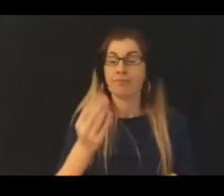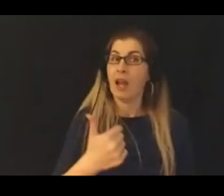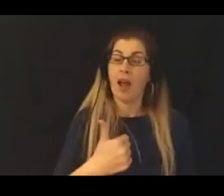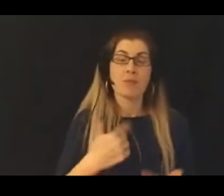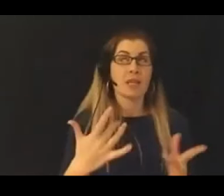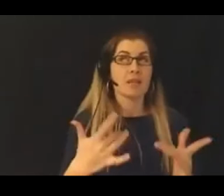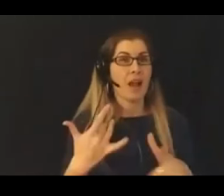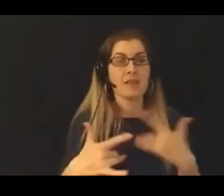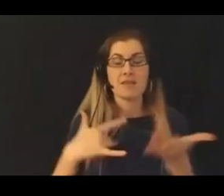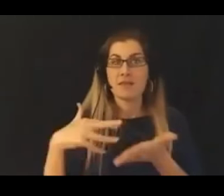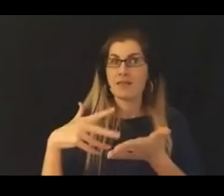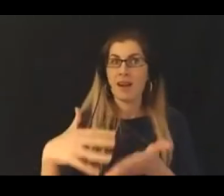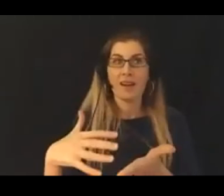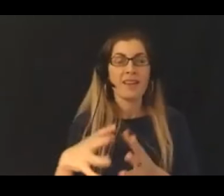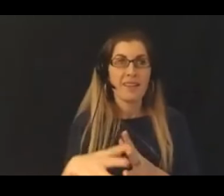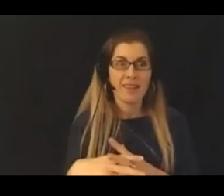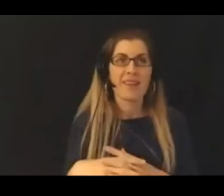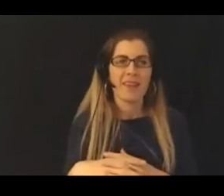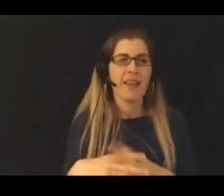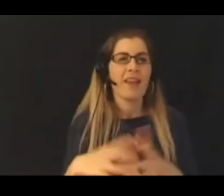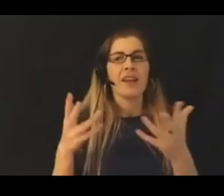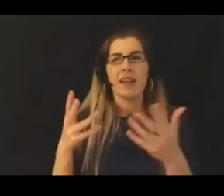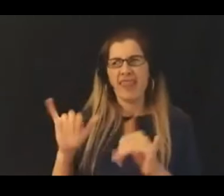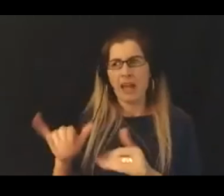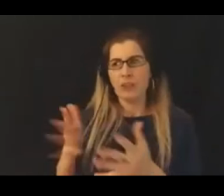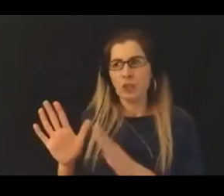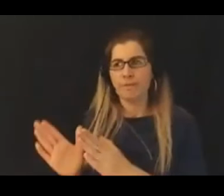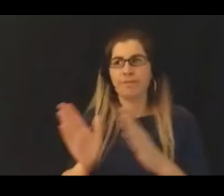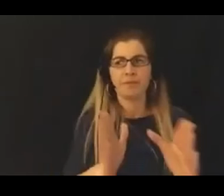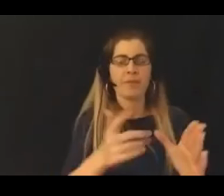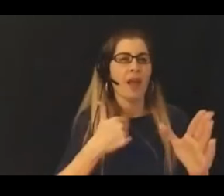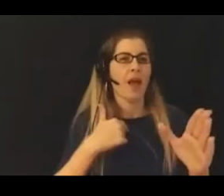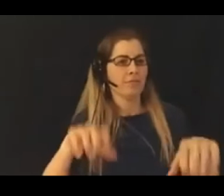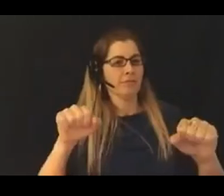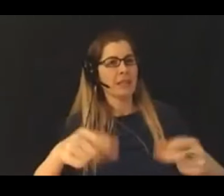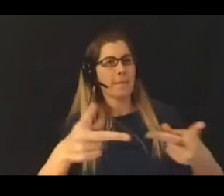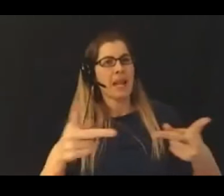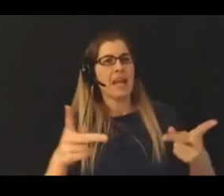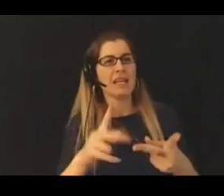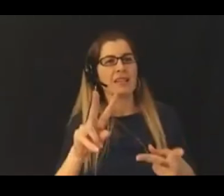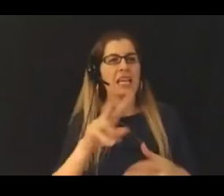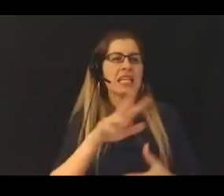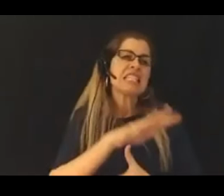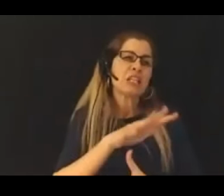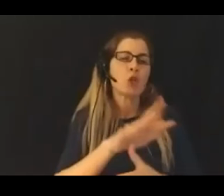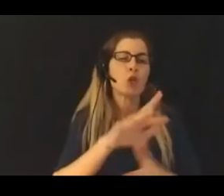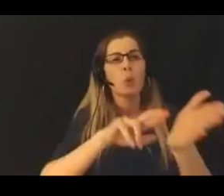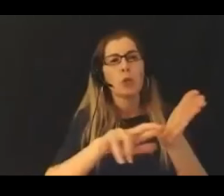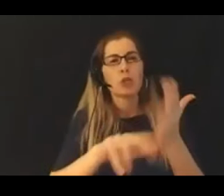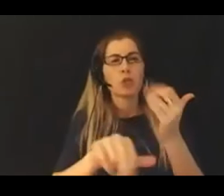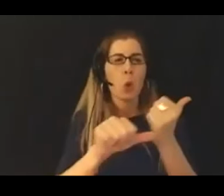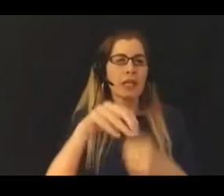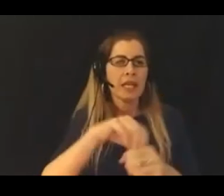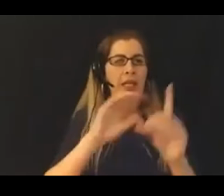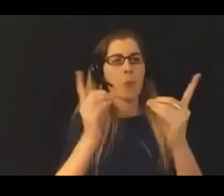that. And after that position, I got this position as a senior research associate in the Department of